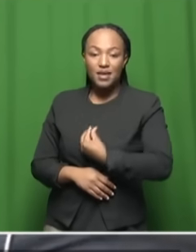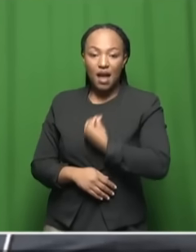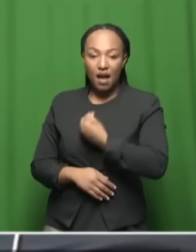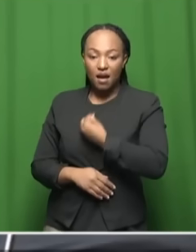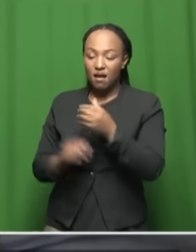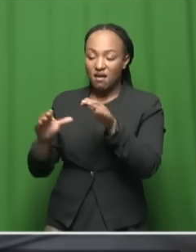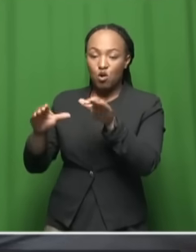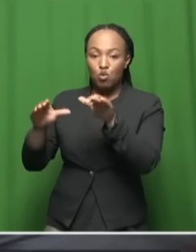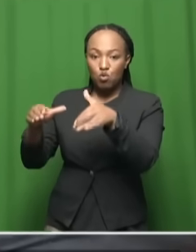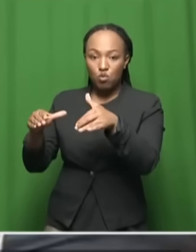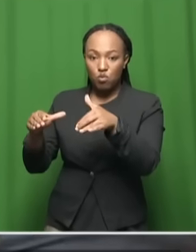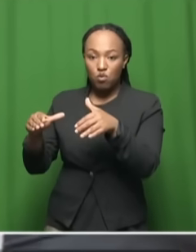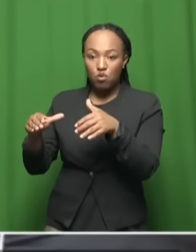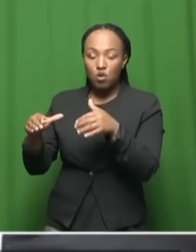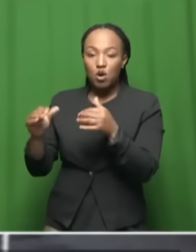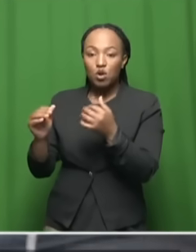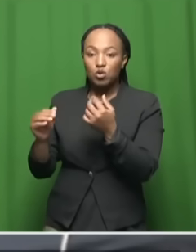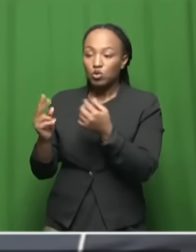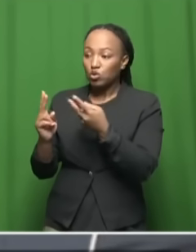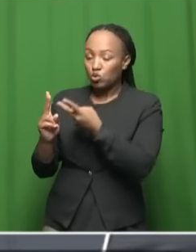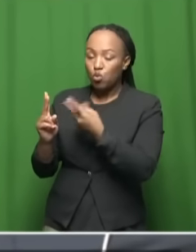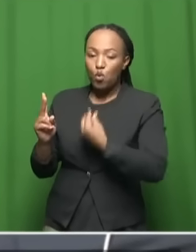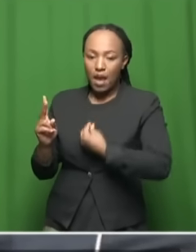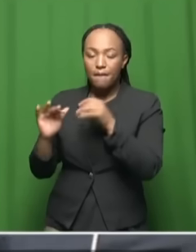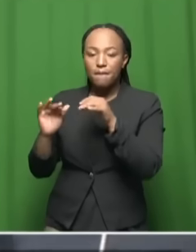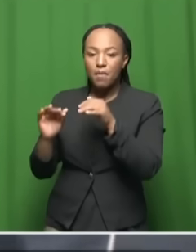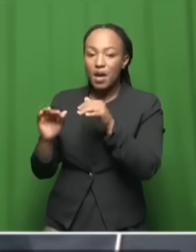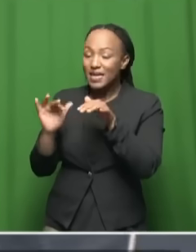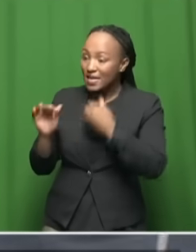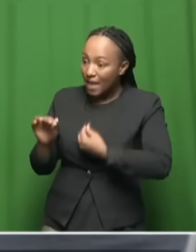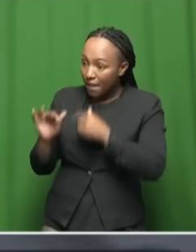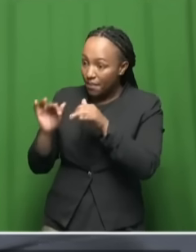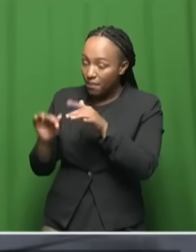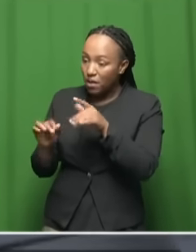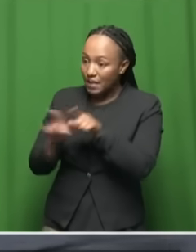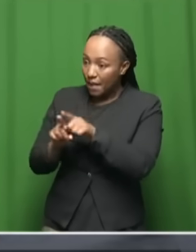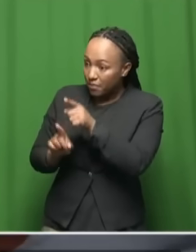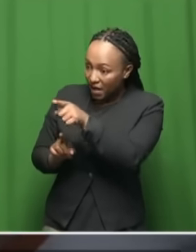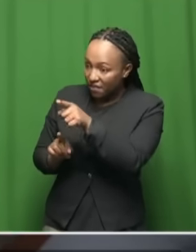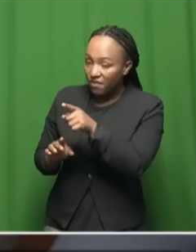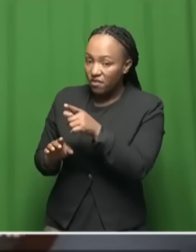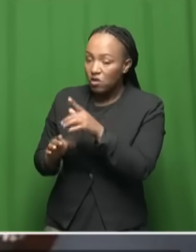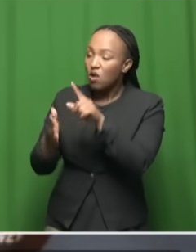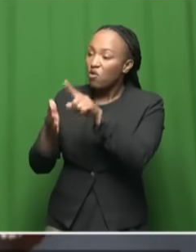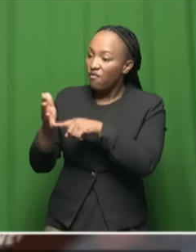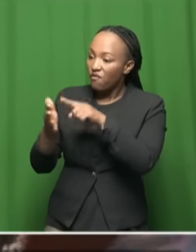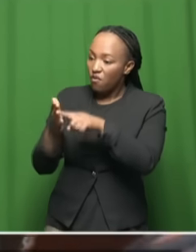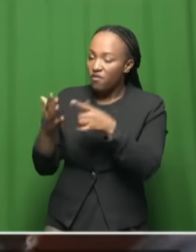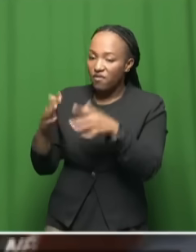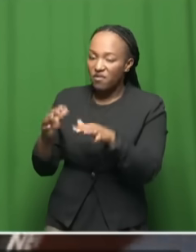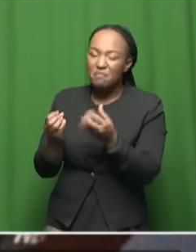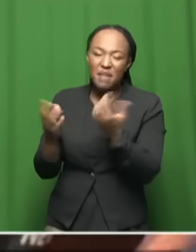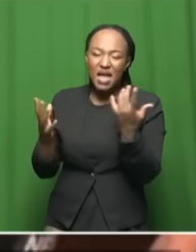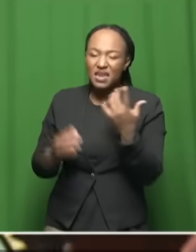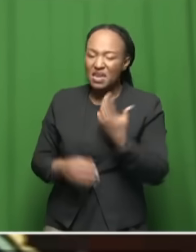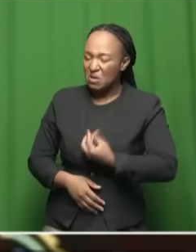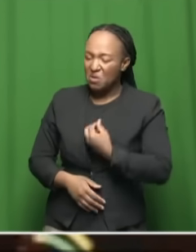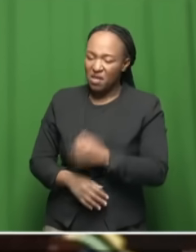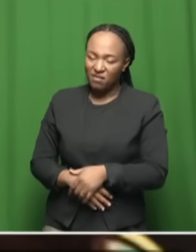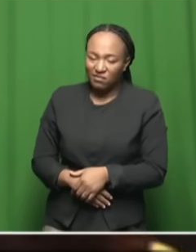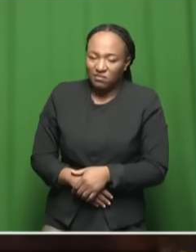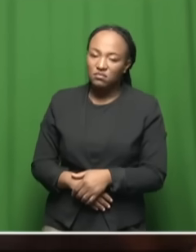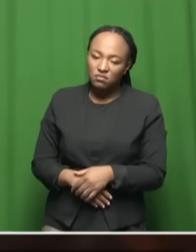generation. Do young people feel like yourself that you should cast your ballot? Because we've heard from so many saying they're not interested, they don't know